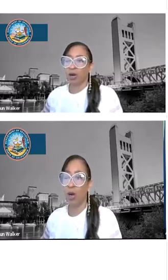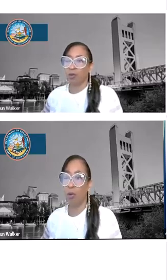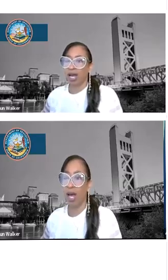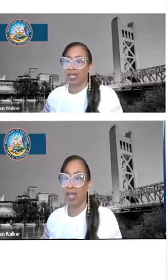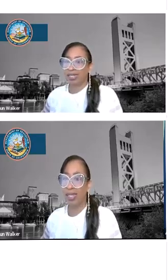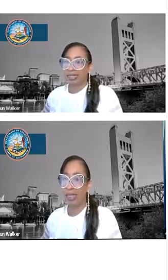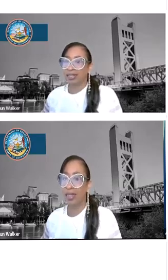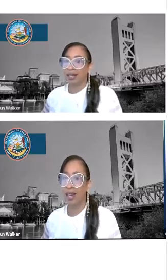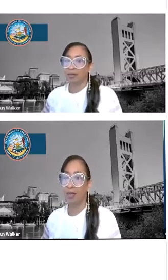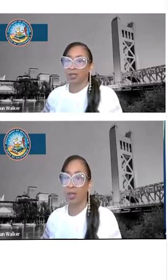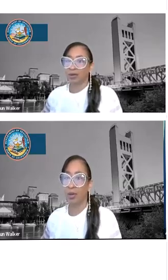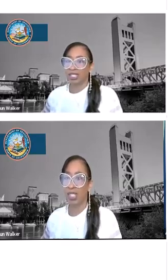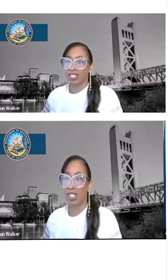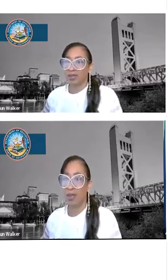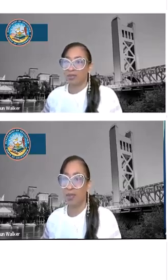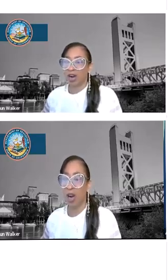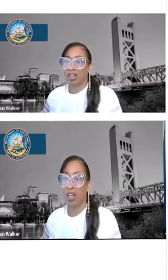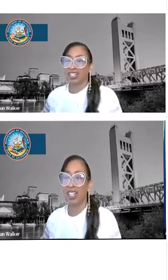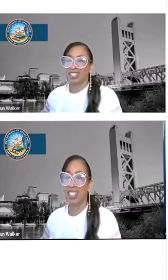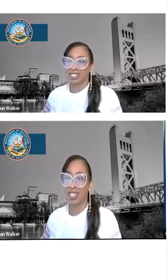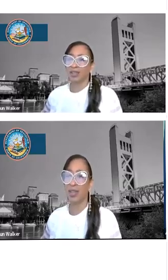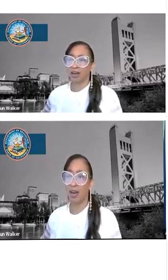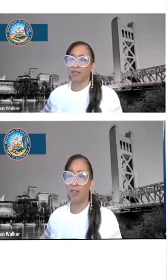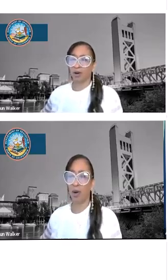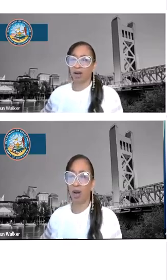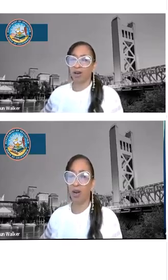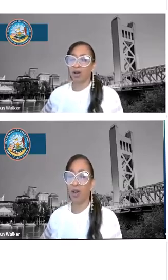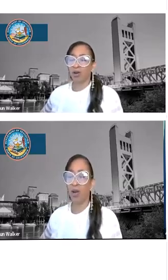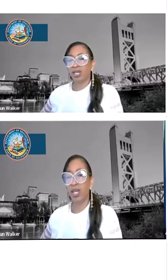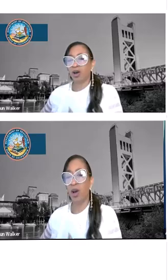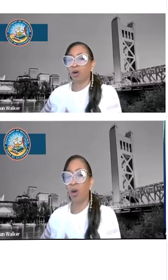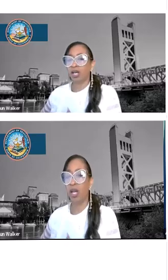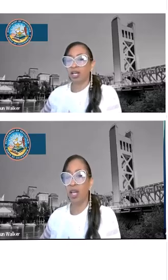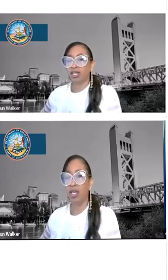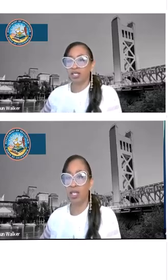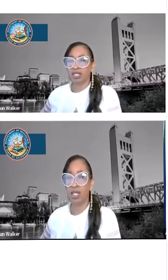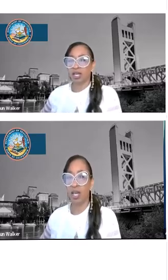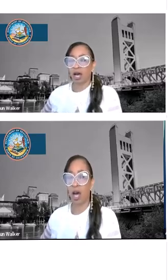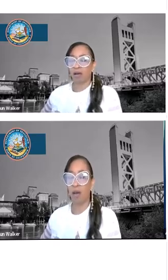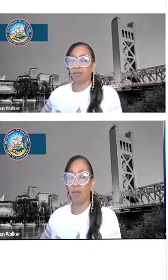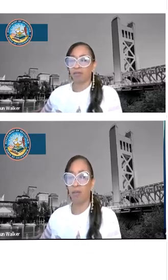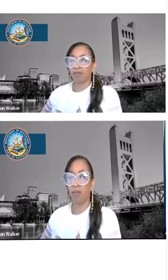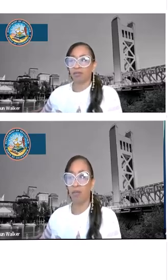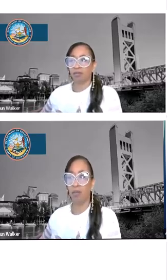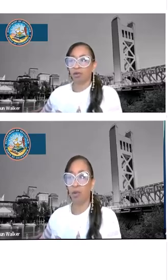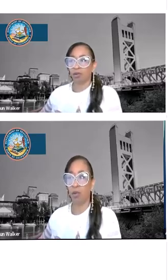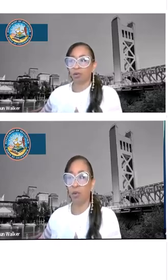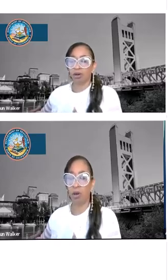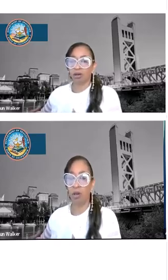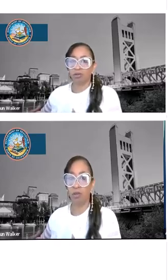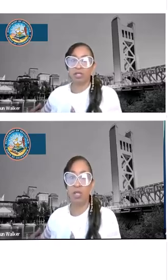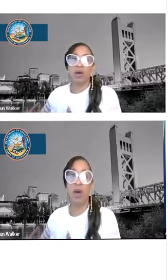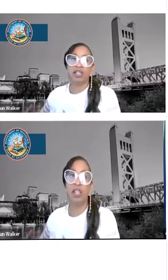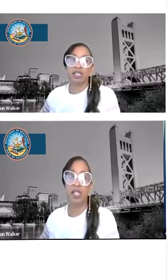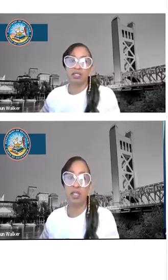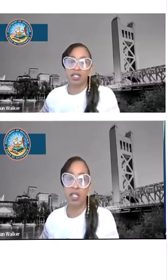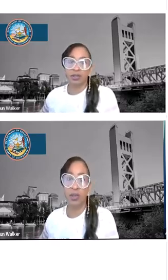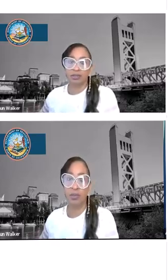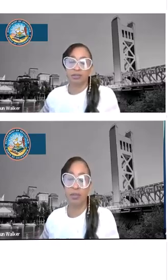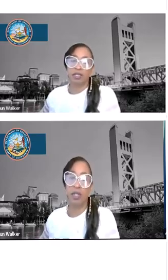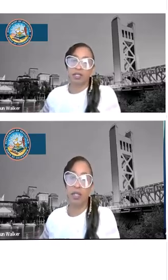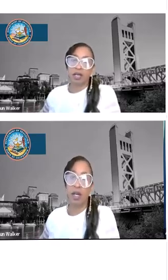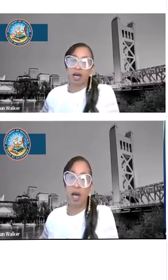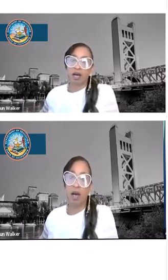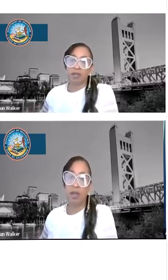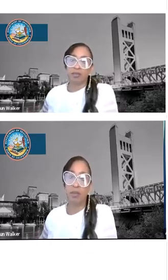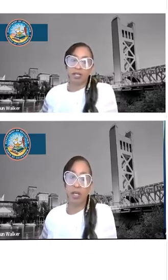who, what, when, where, why, with a question mark, so therefore we know what it is we're responding